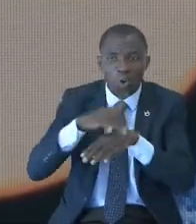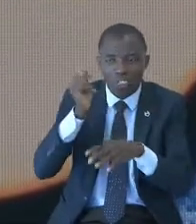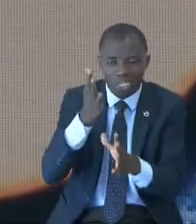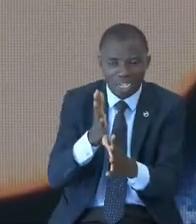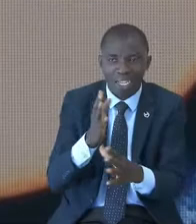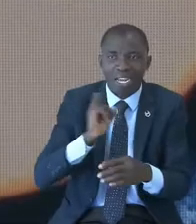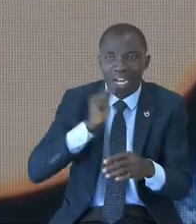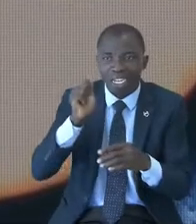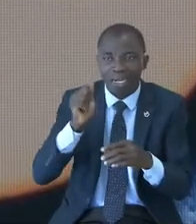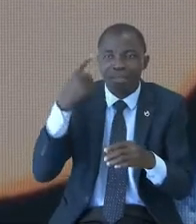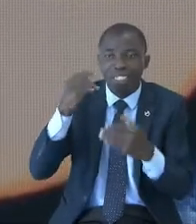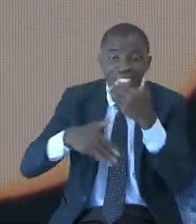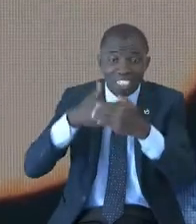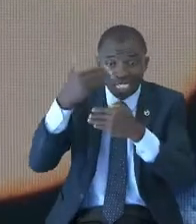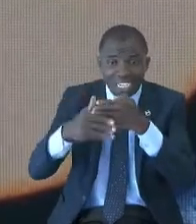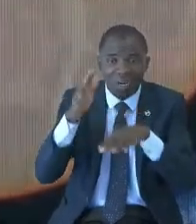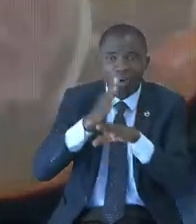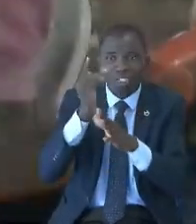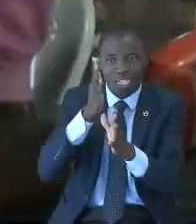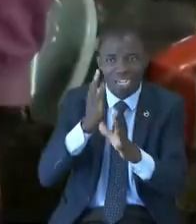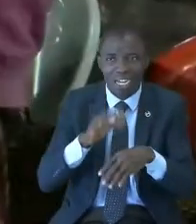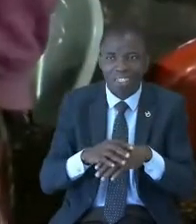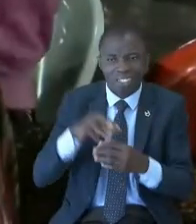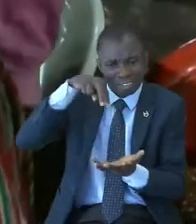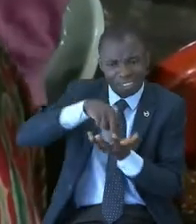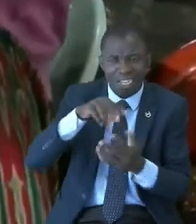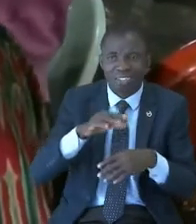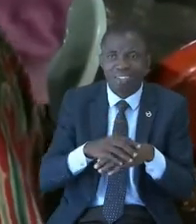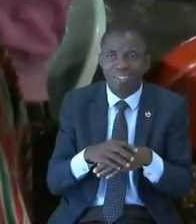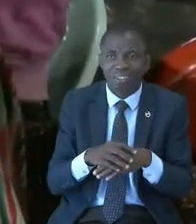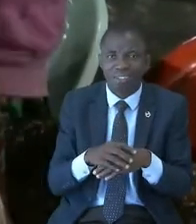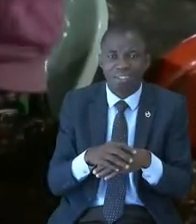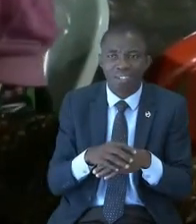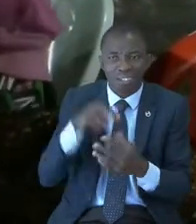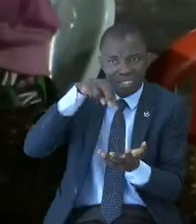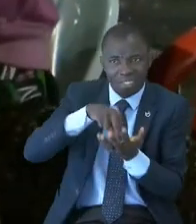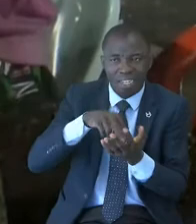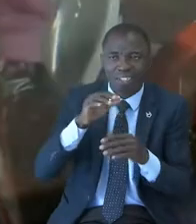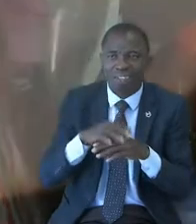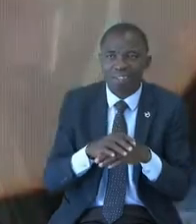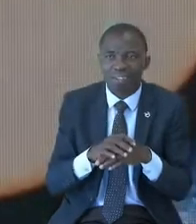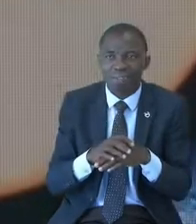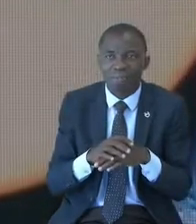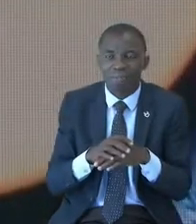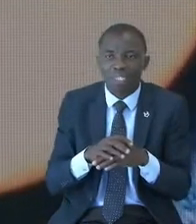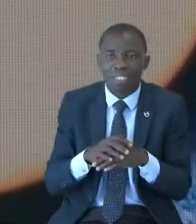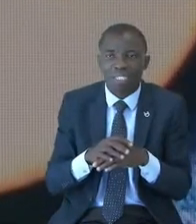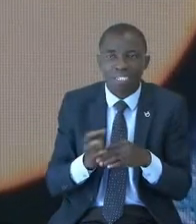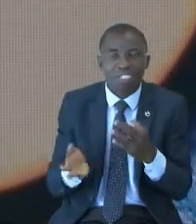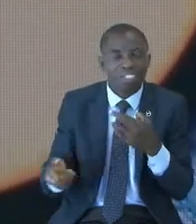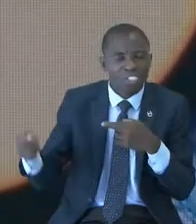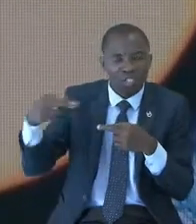I am the next on the line. Stand up then. I am the next on the line. Restore unto me